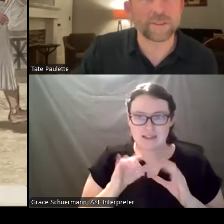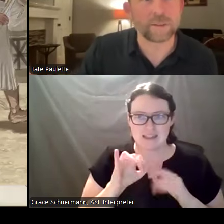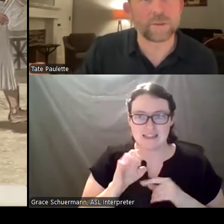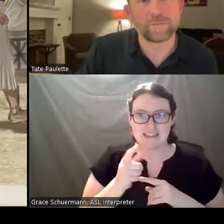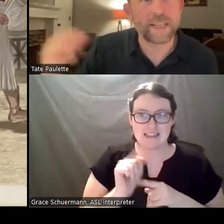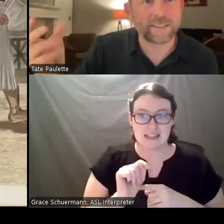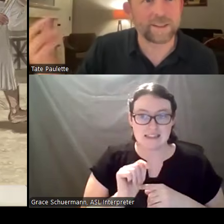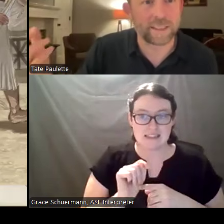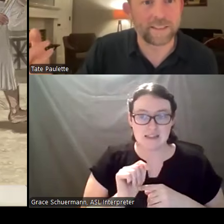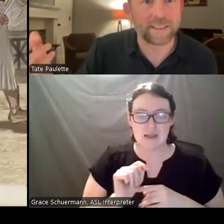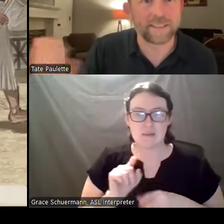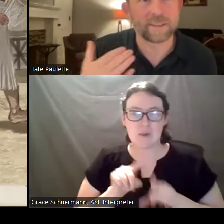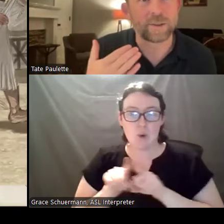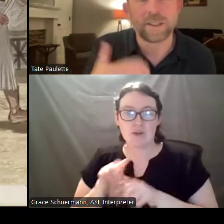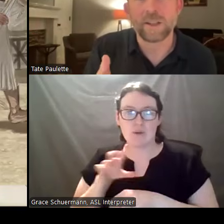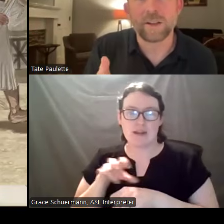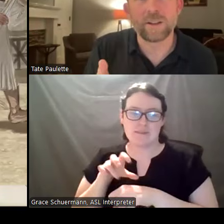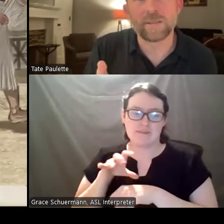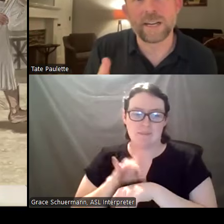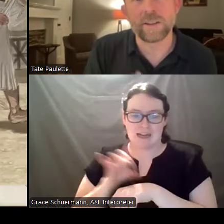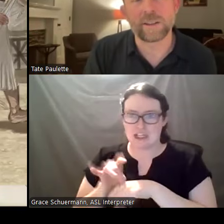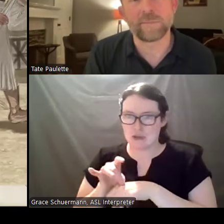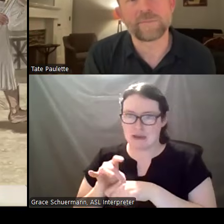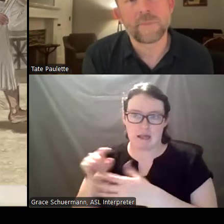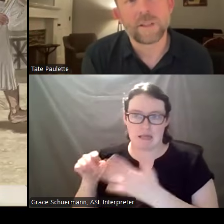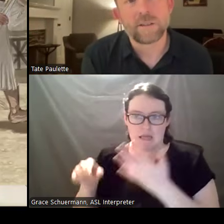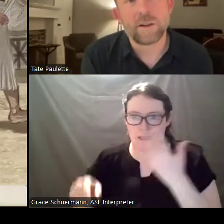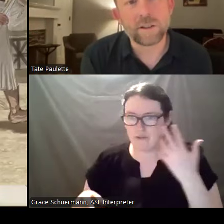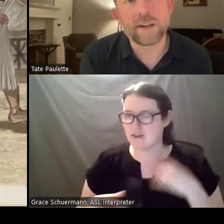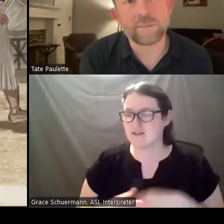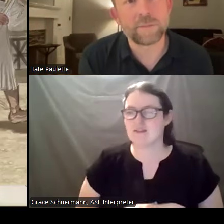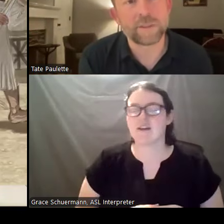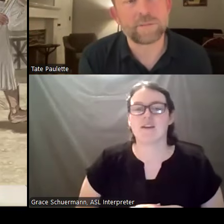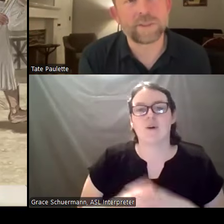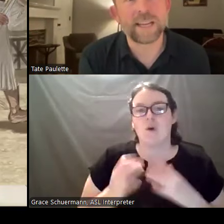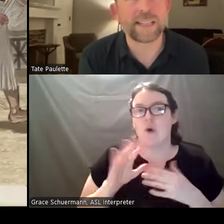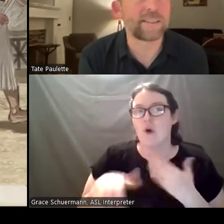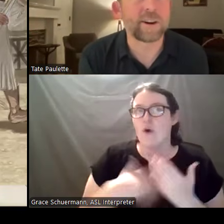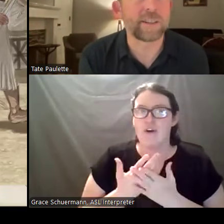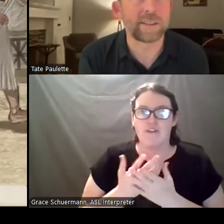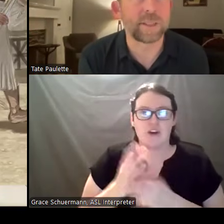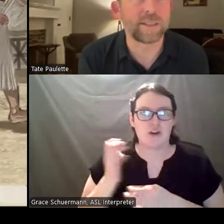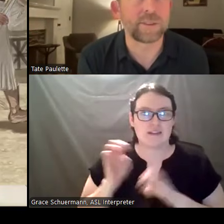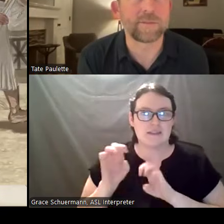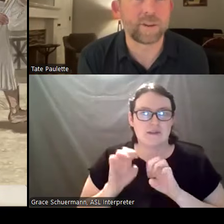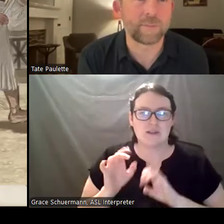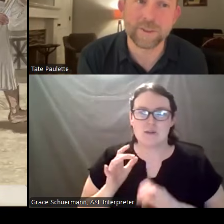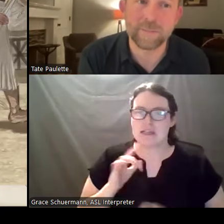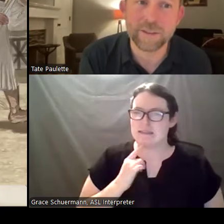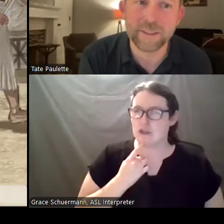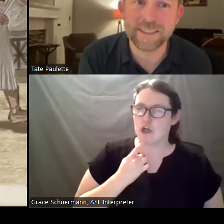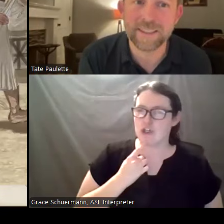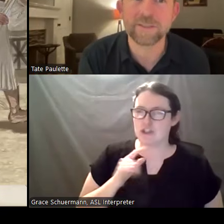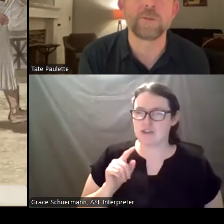but also bacteria and things. And so all of our um, all of our experimental beers had a tart element to them, from sort